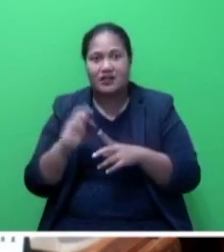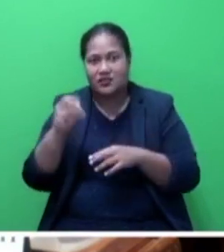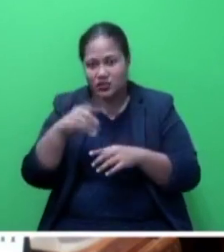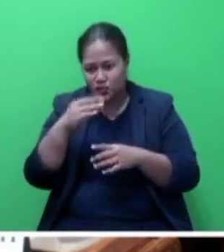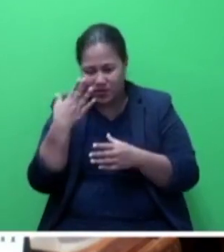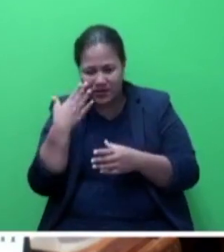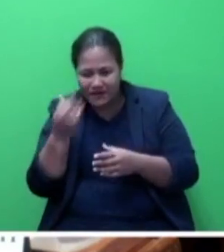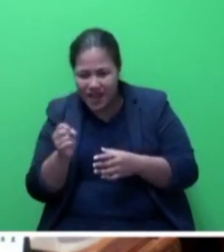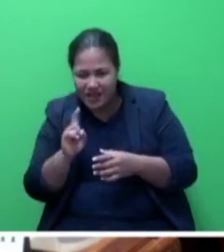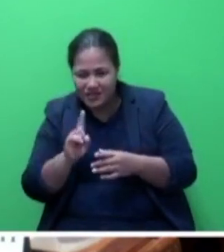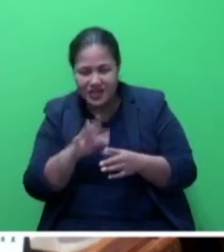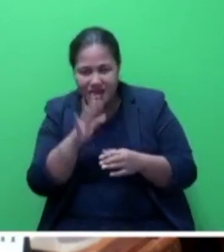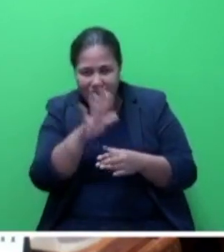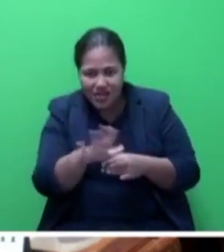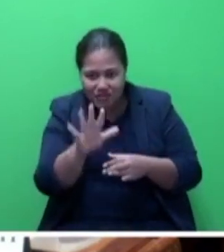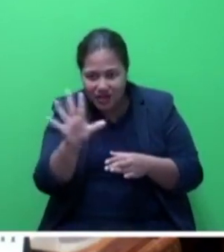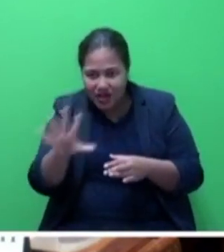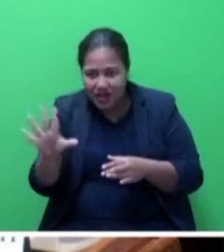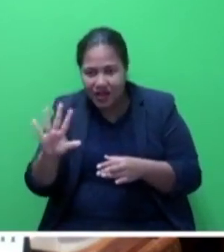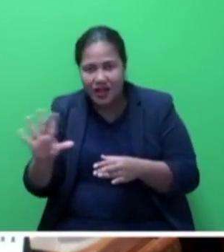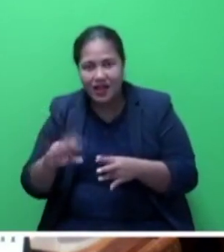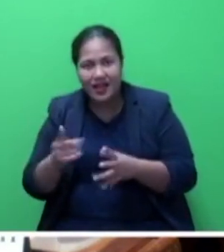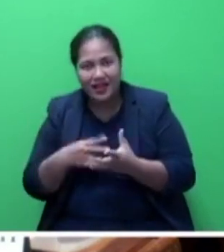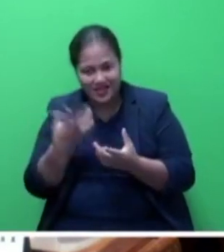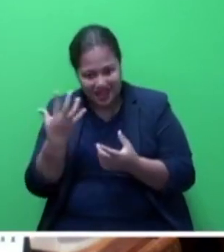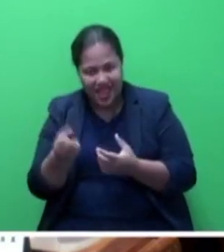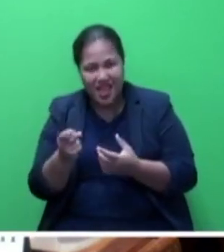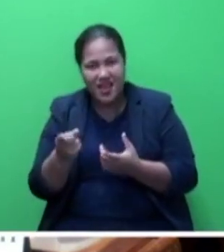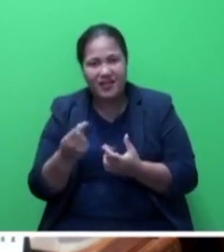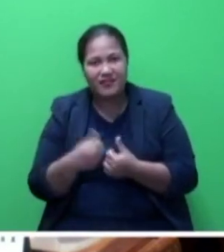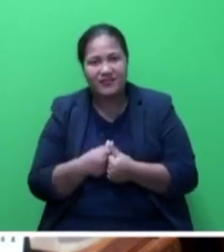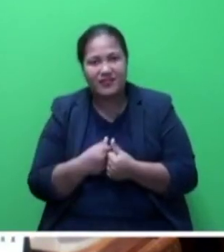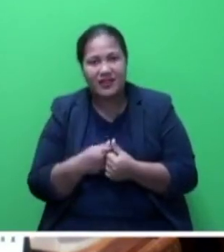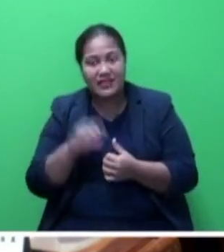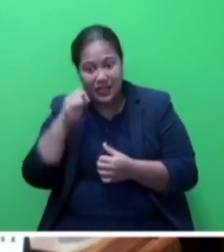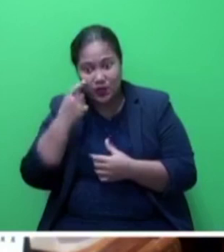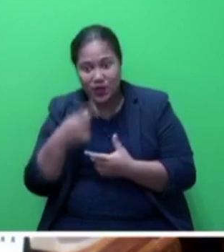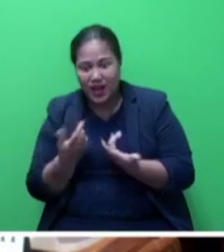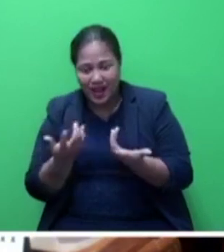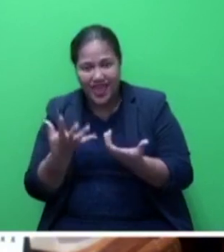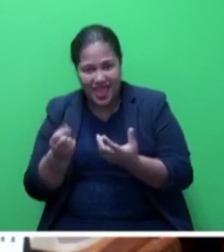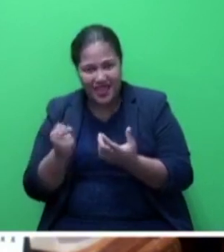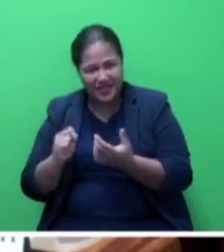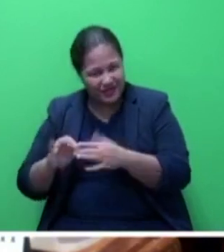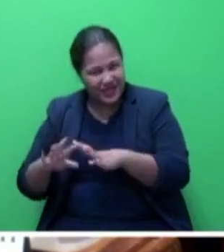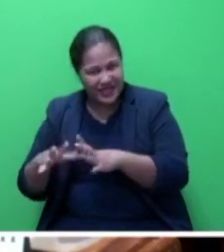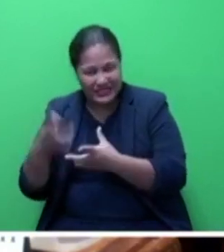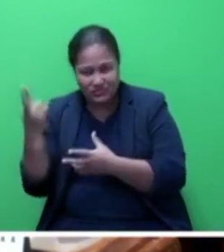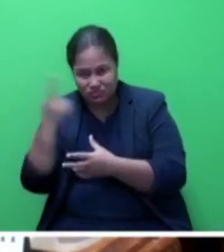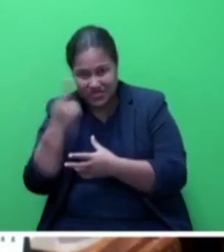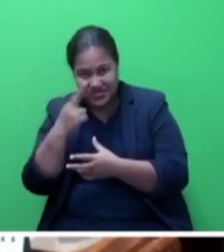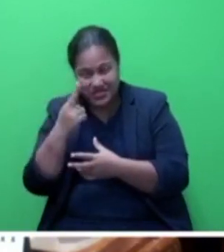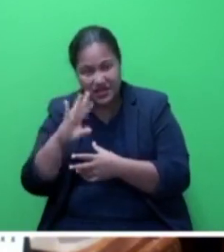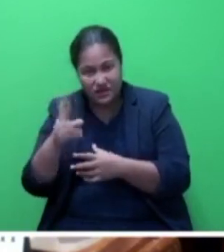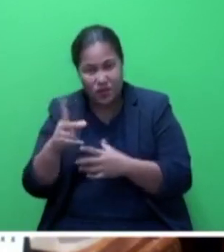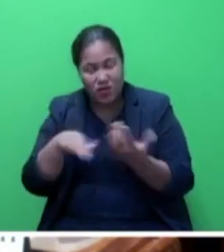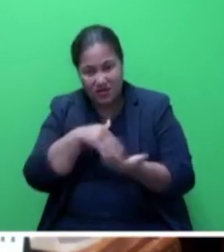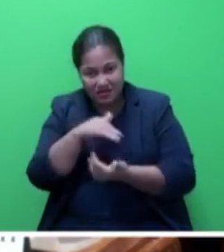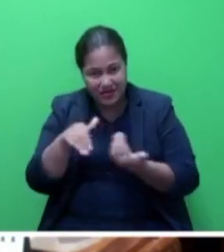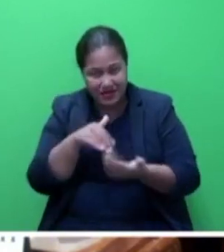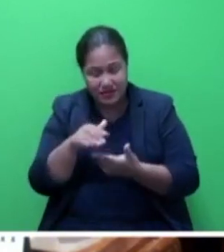areas within communities that are exposed to coastal inundation. A few villages in